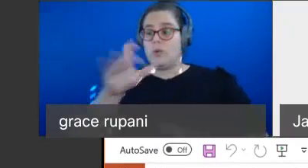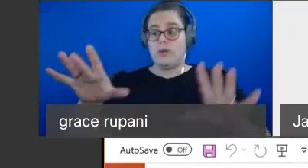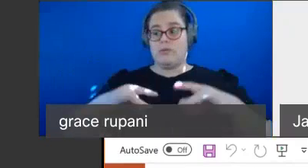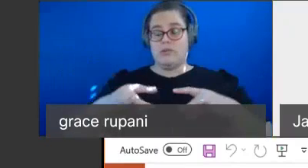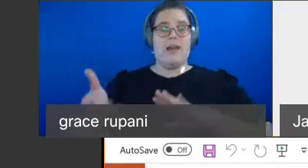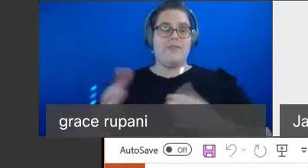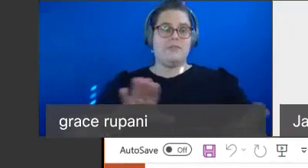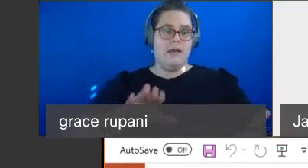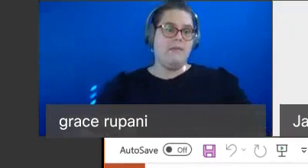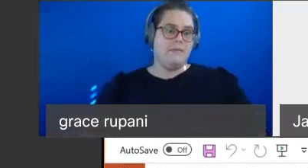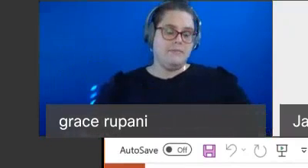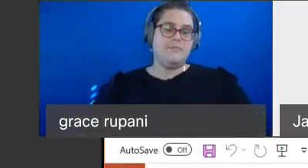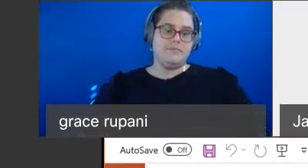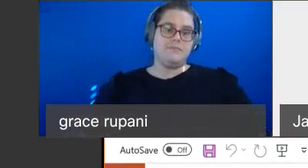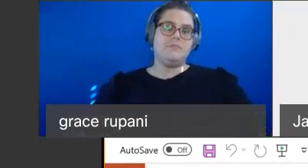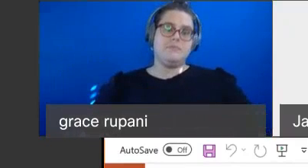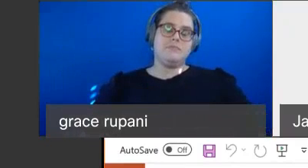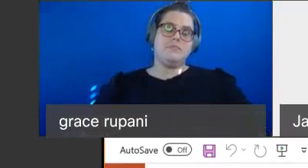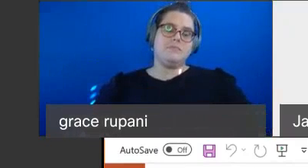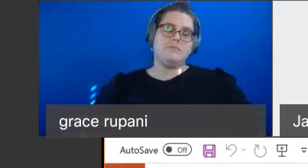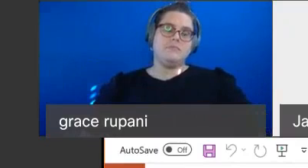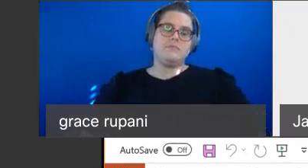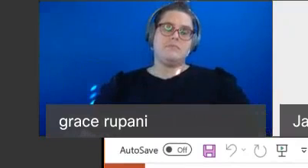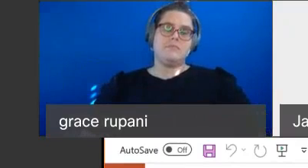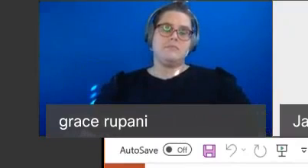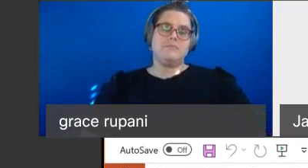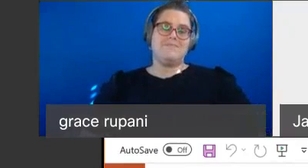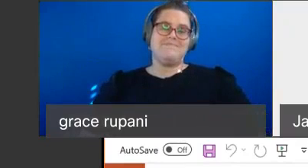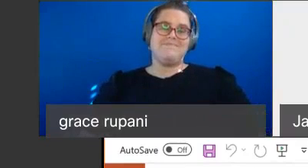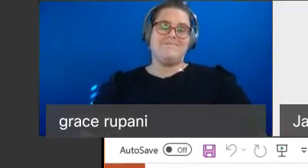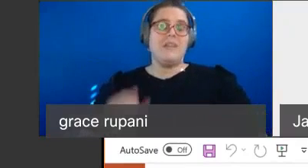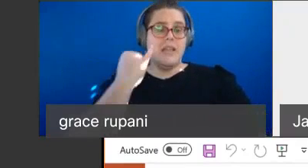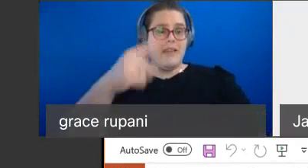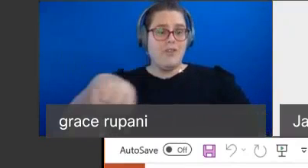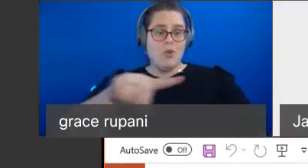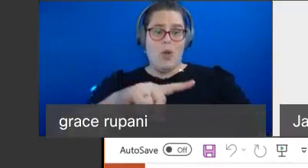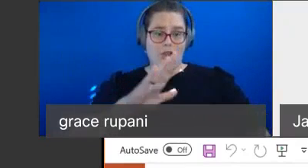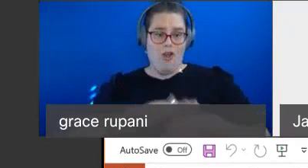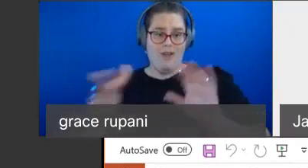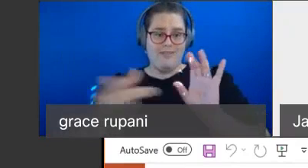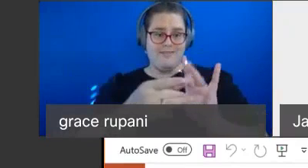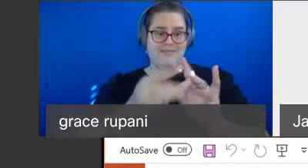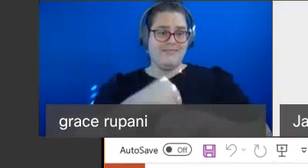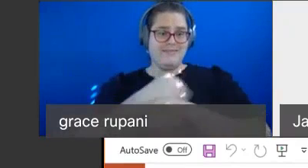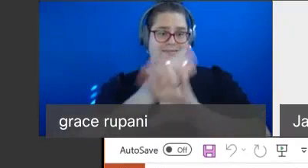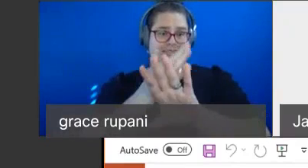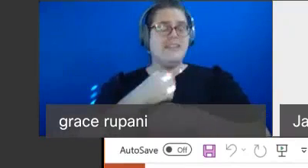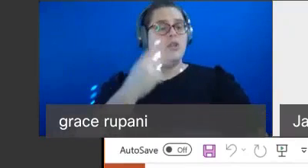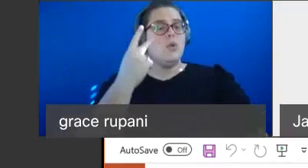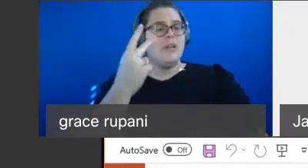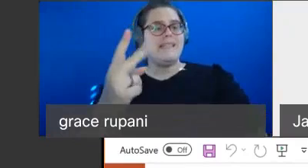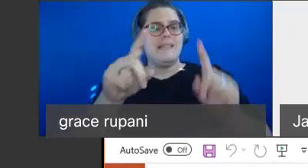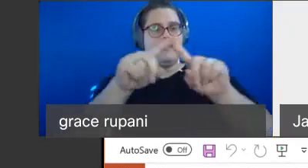You can see here, if you have not called in, there's the sort of